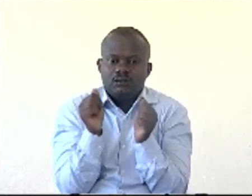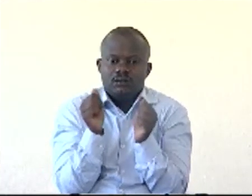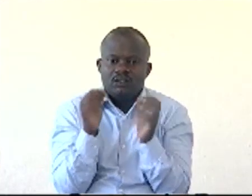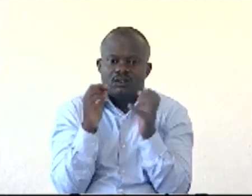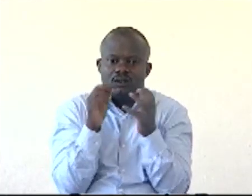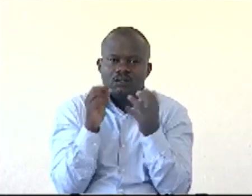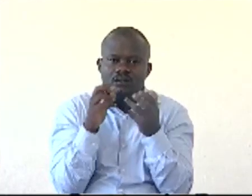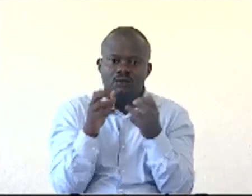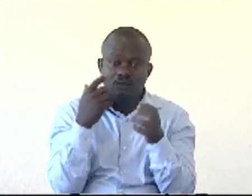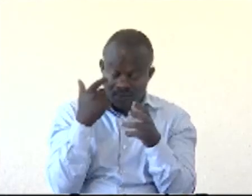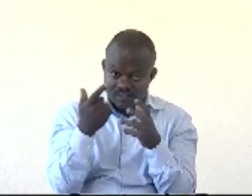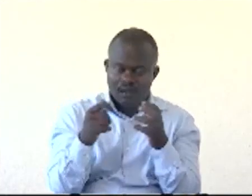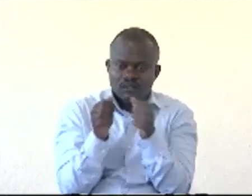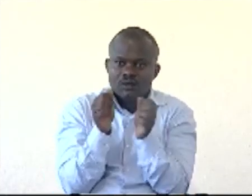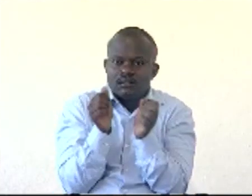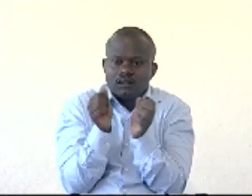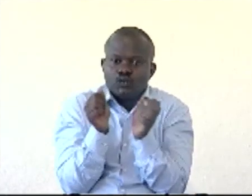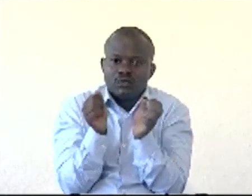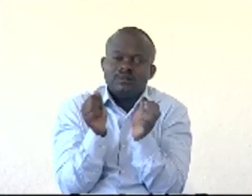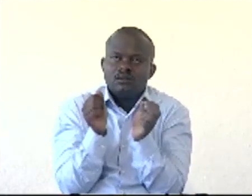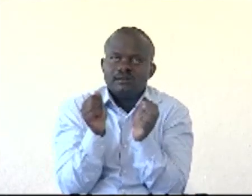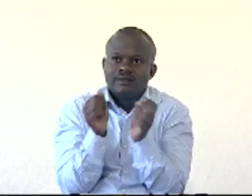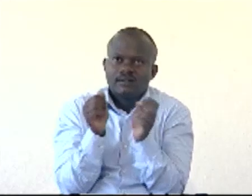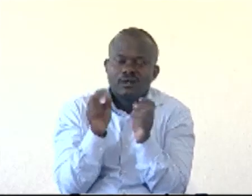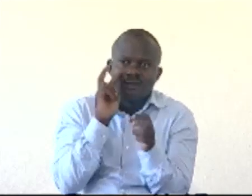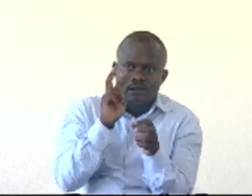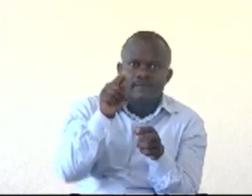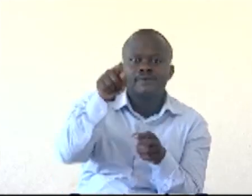the doctor may see that. So that one is a sign.